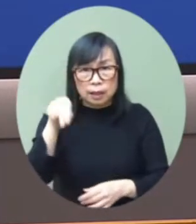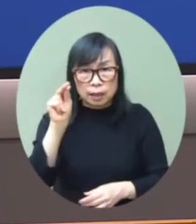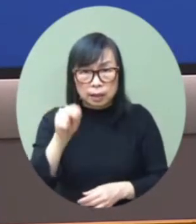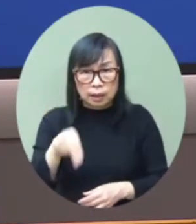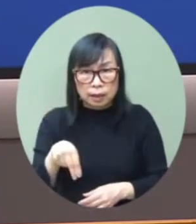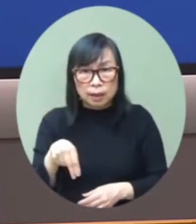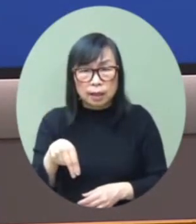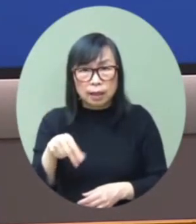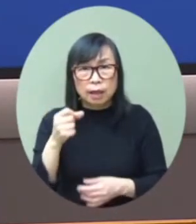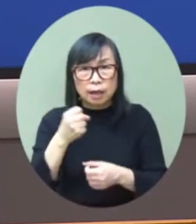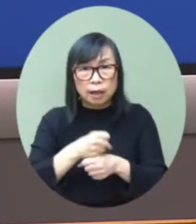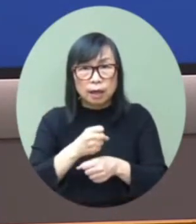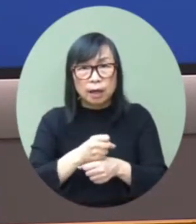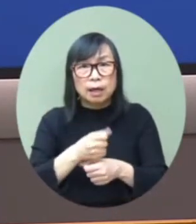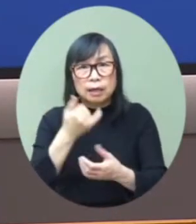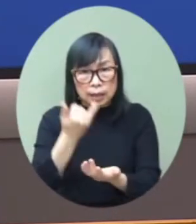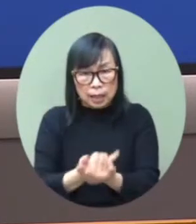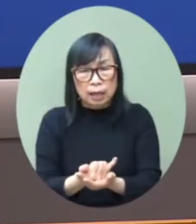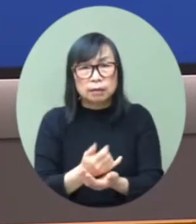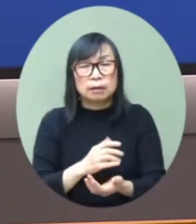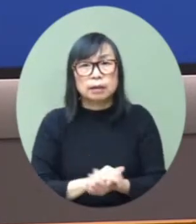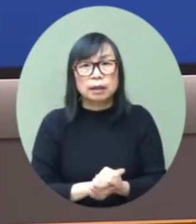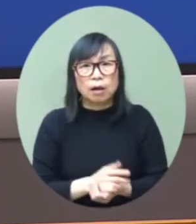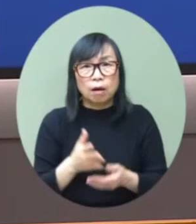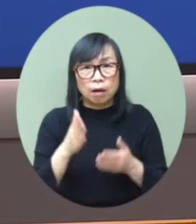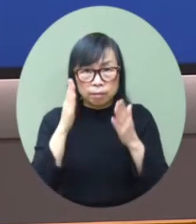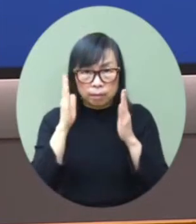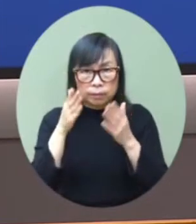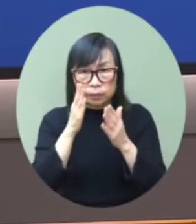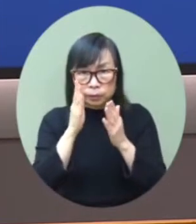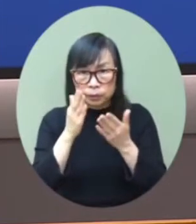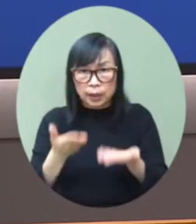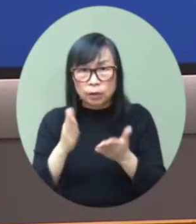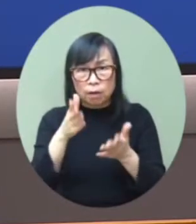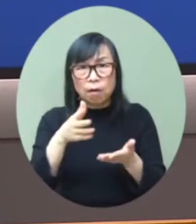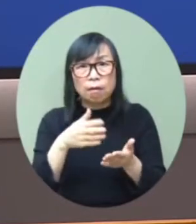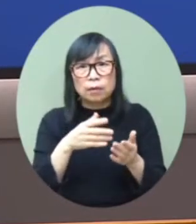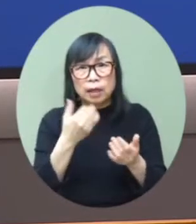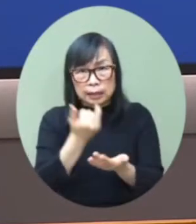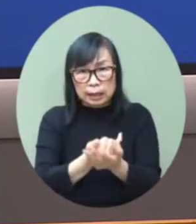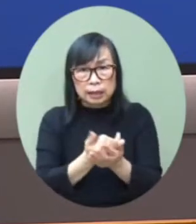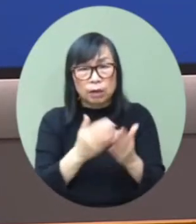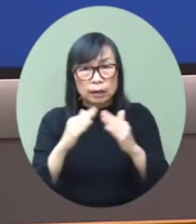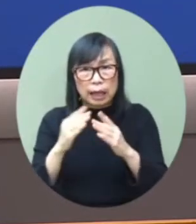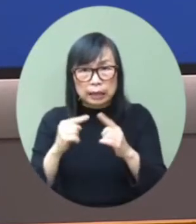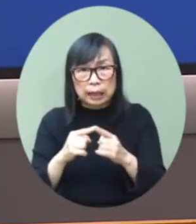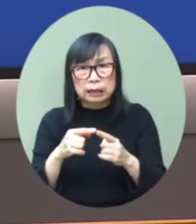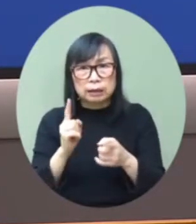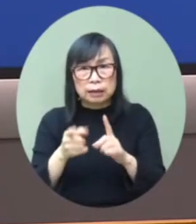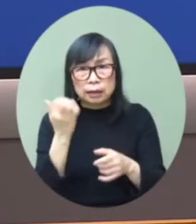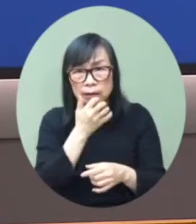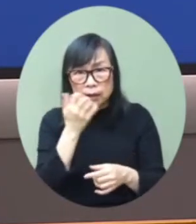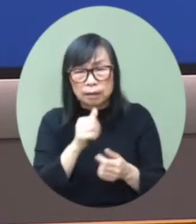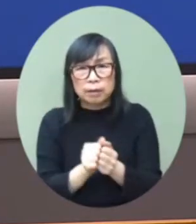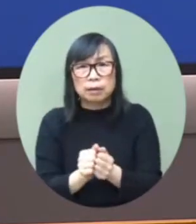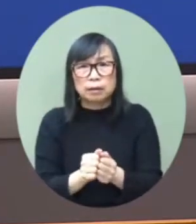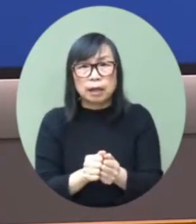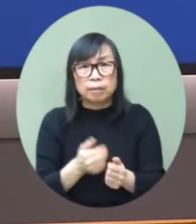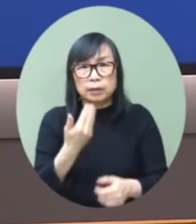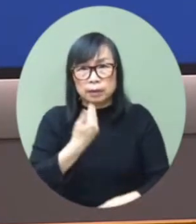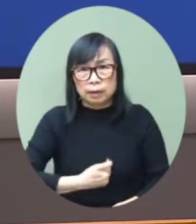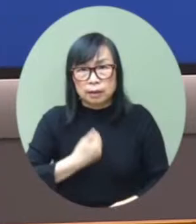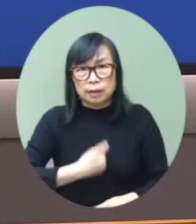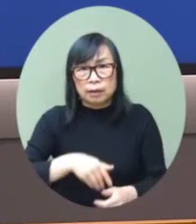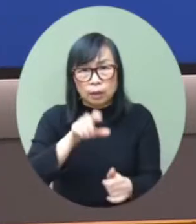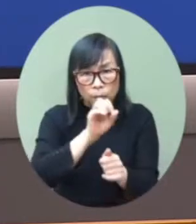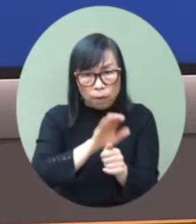Well, over 7,000 people have died in this outbreak. To each